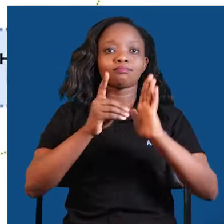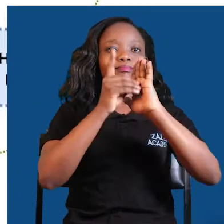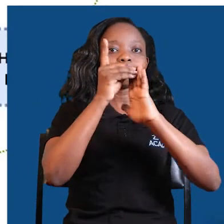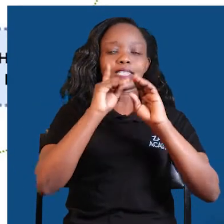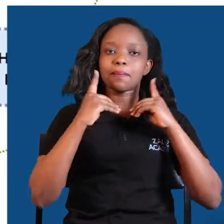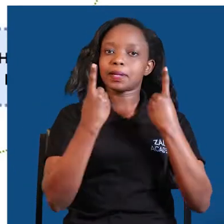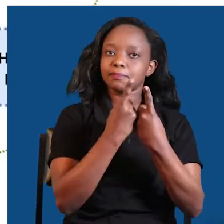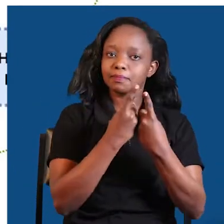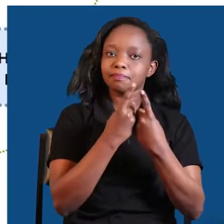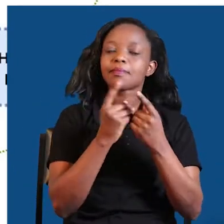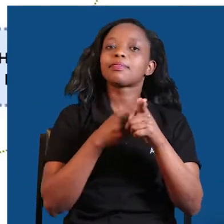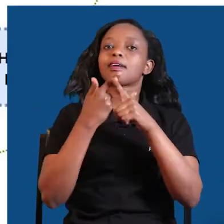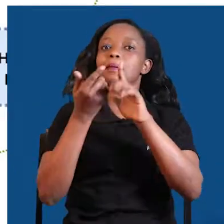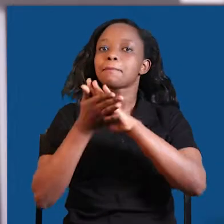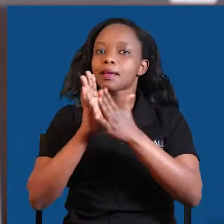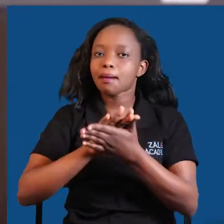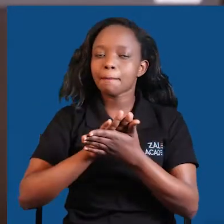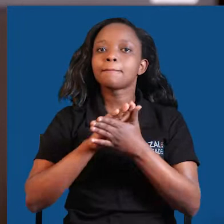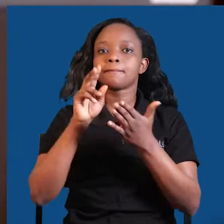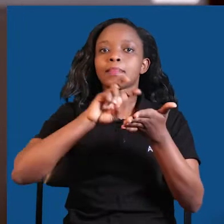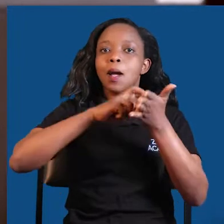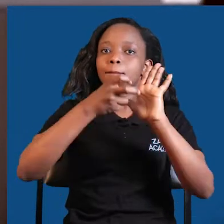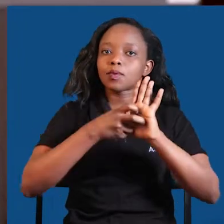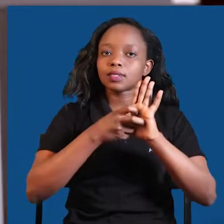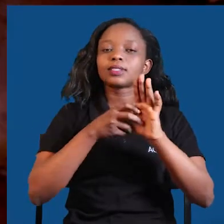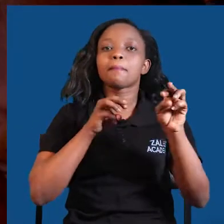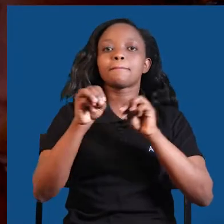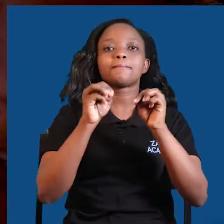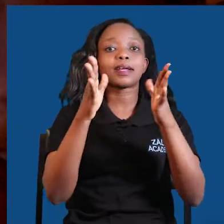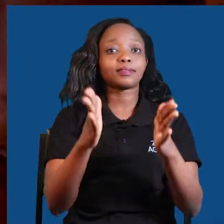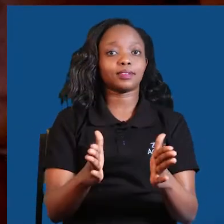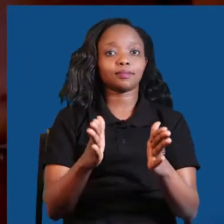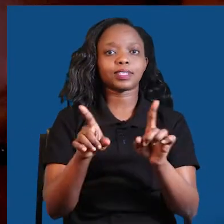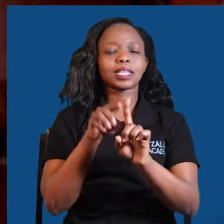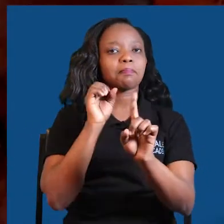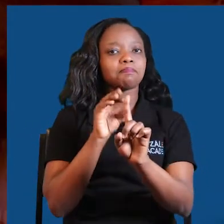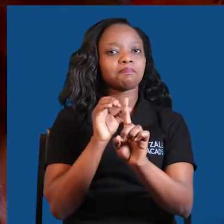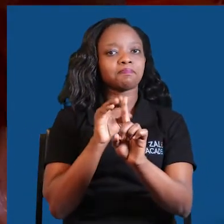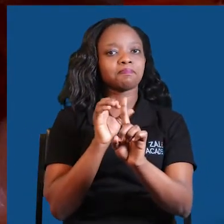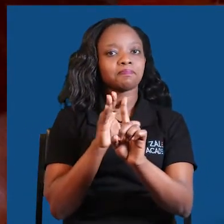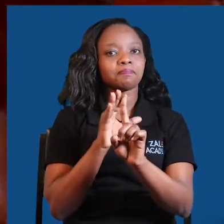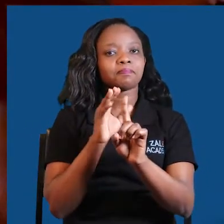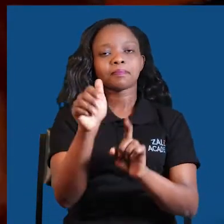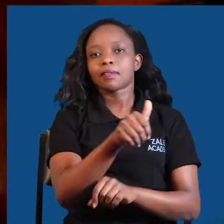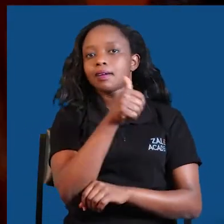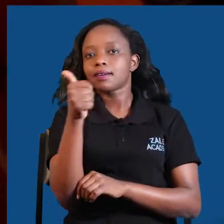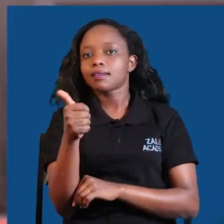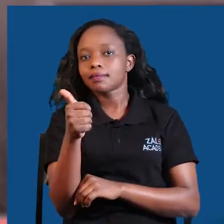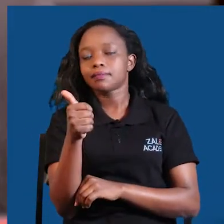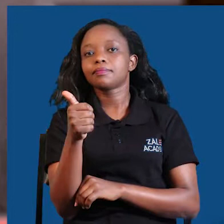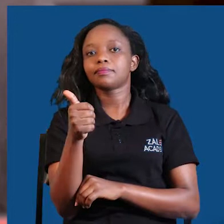department. After that, you become a project or product manager. It's like mentoring now other,